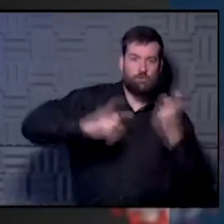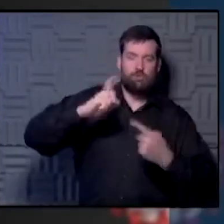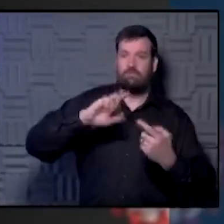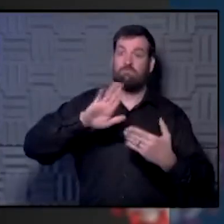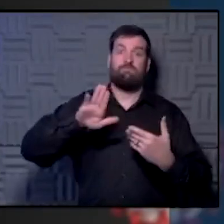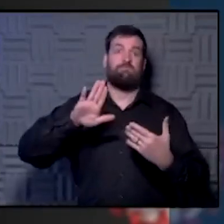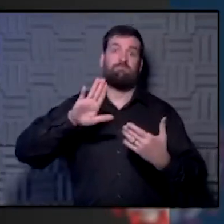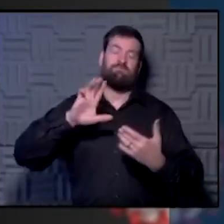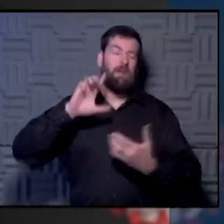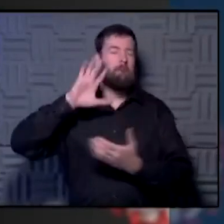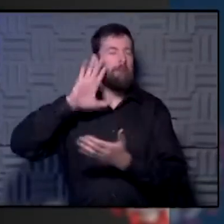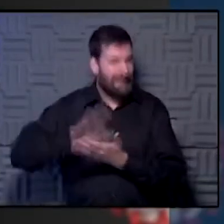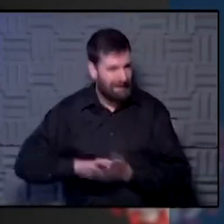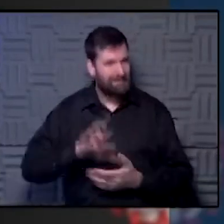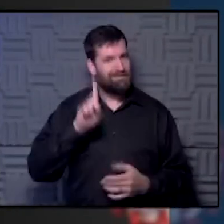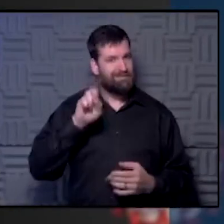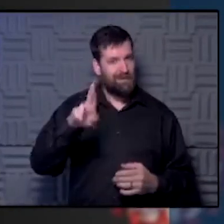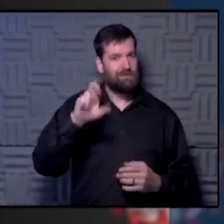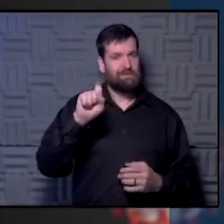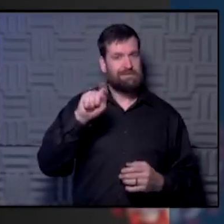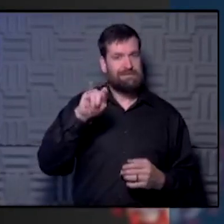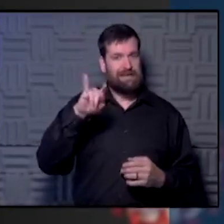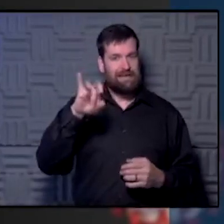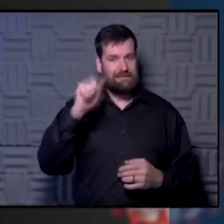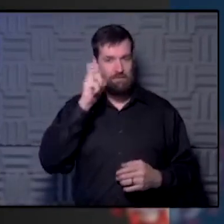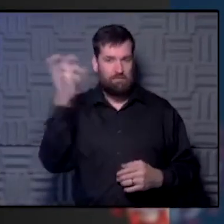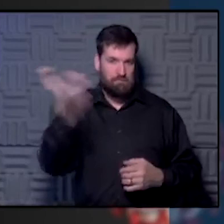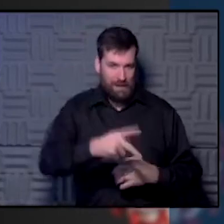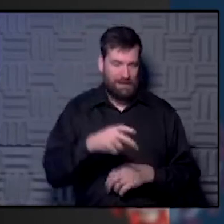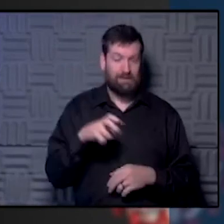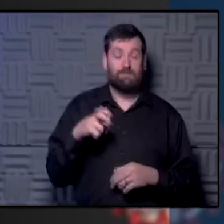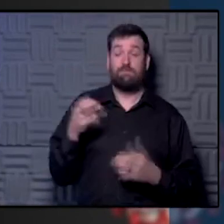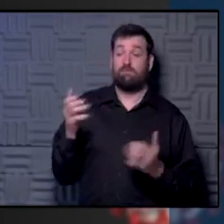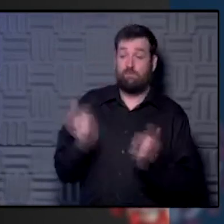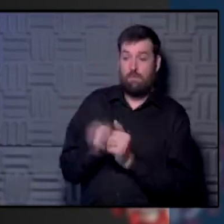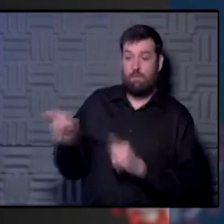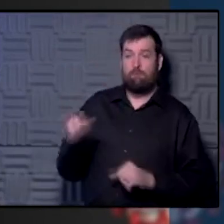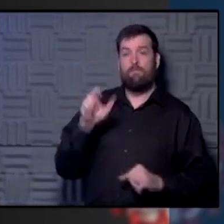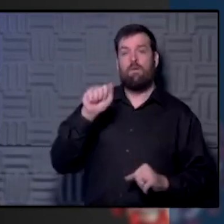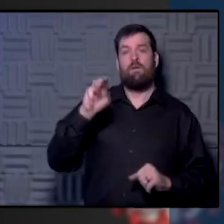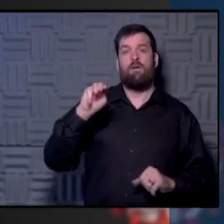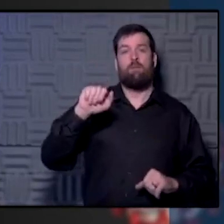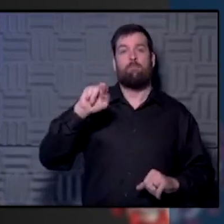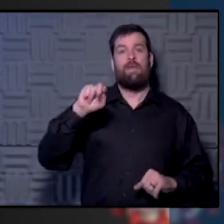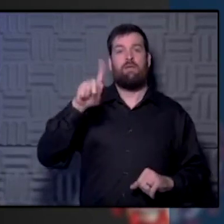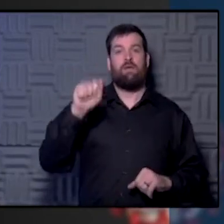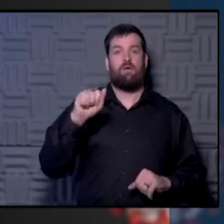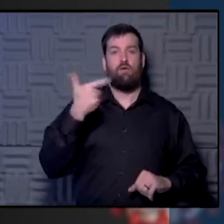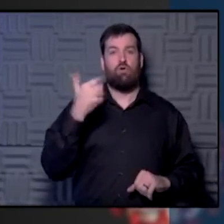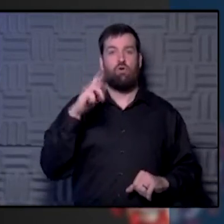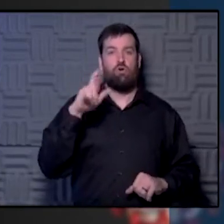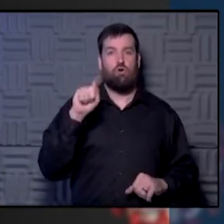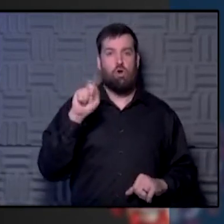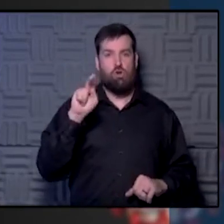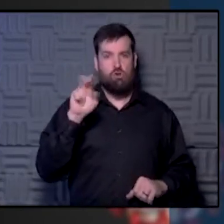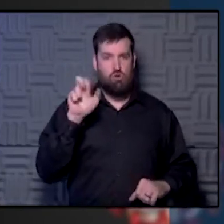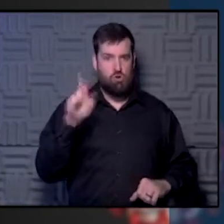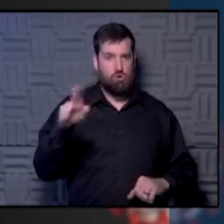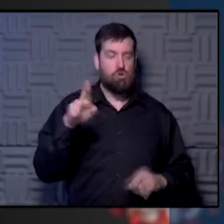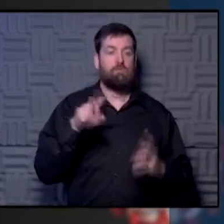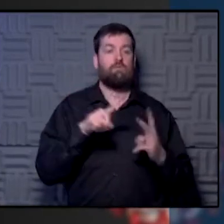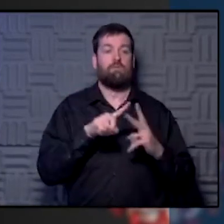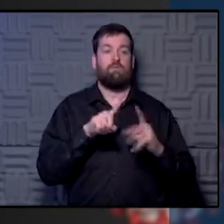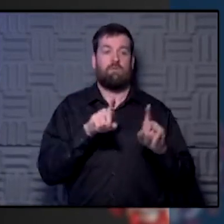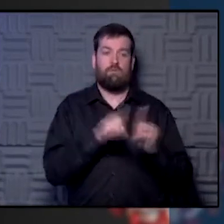to believe that Dr. Stites will be back and sitting here, and with him will be Amanda Gartner. We're also